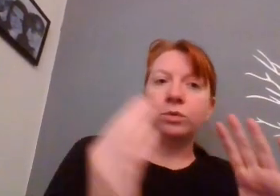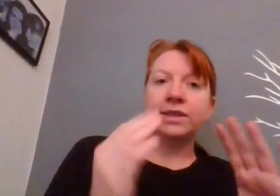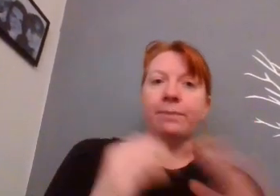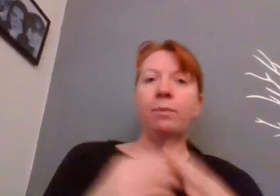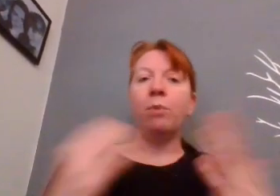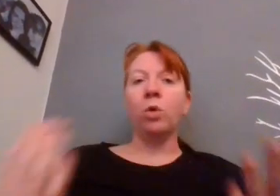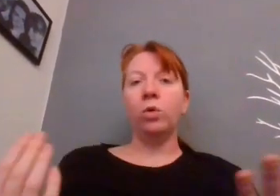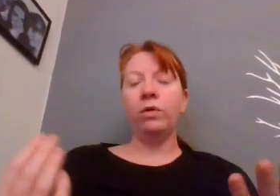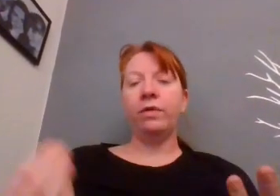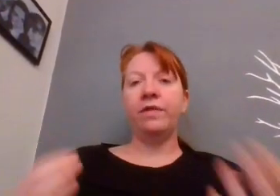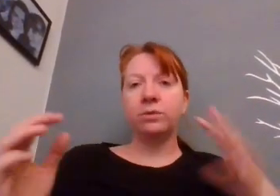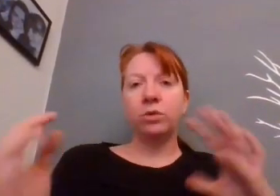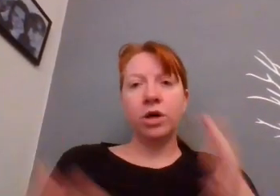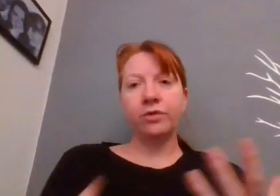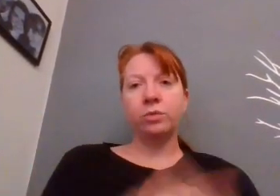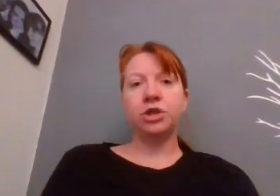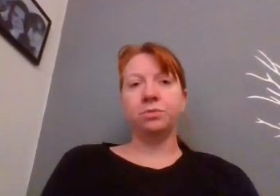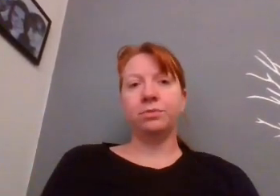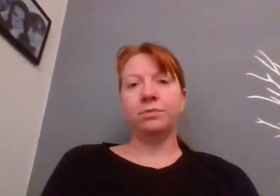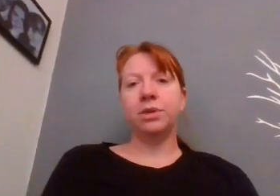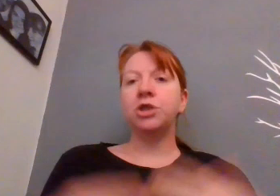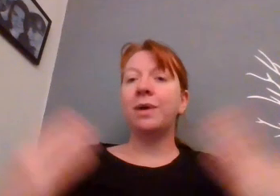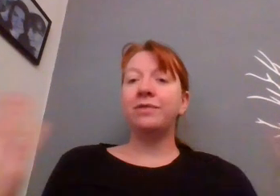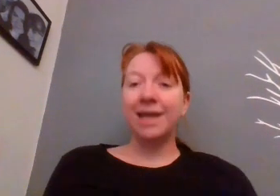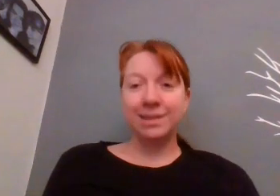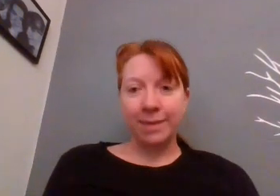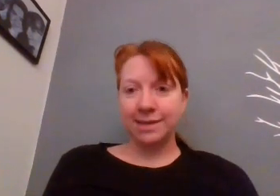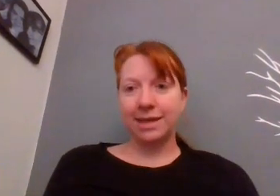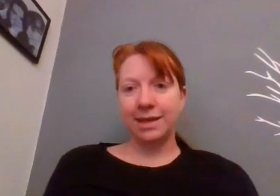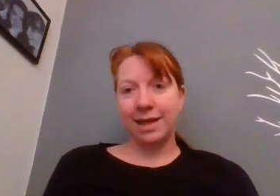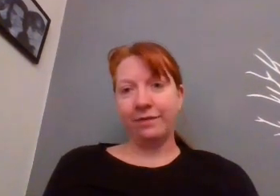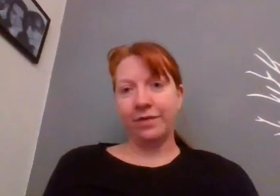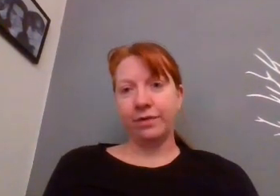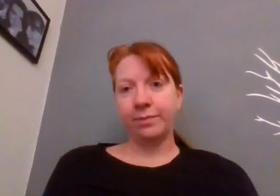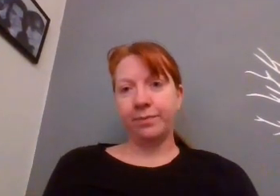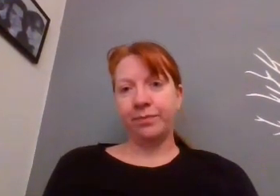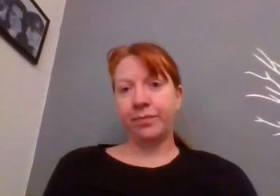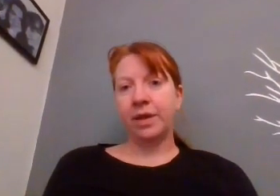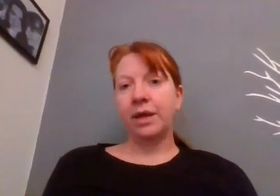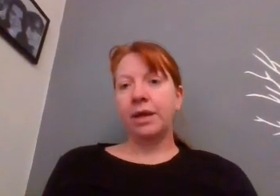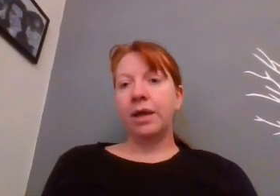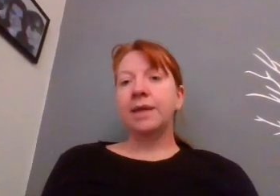curve towards him more than things will curve towards you because you have less mass than an elephant.